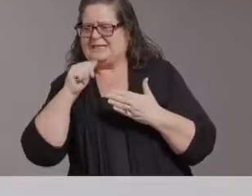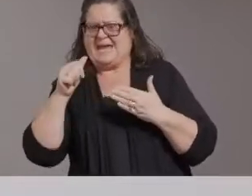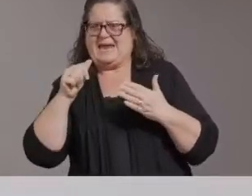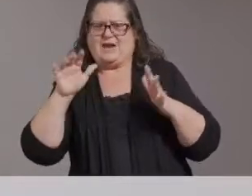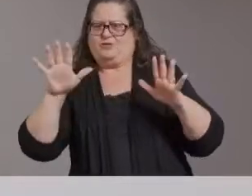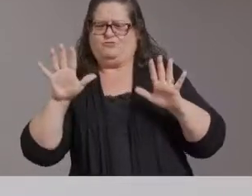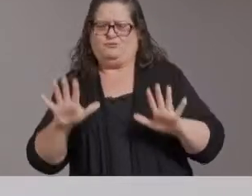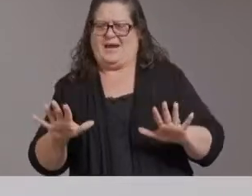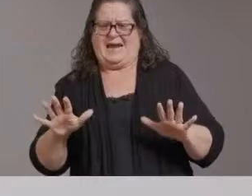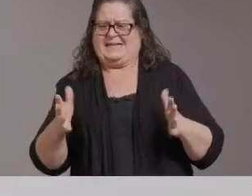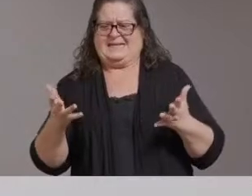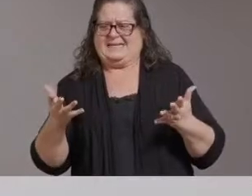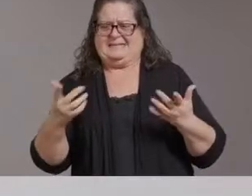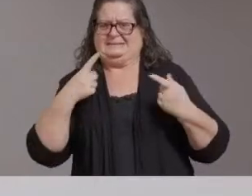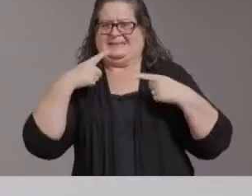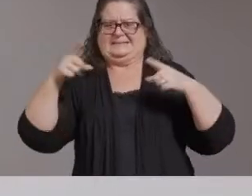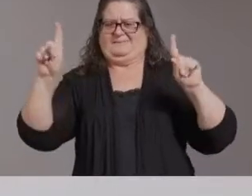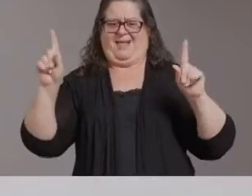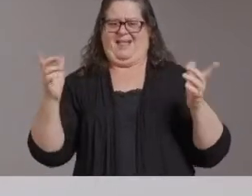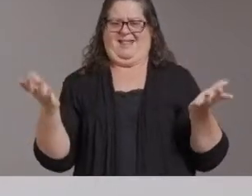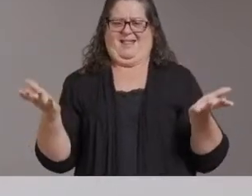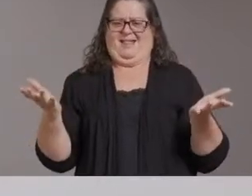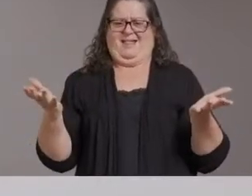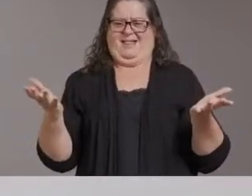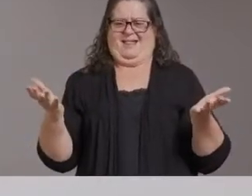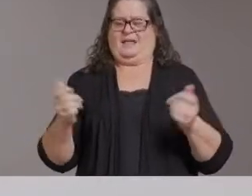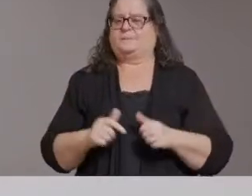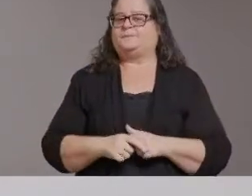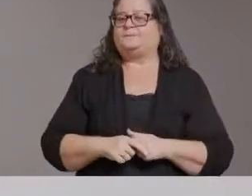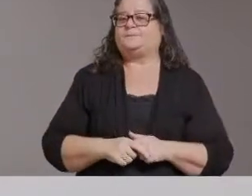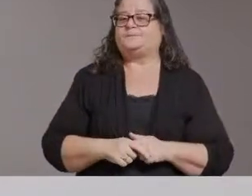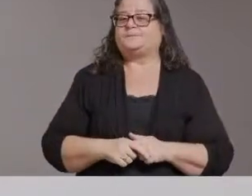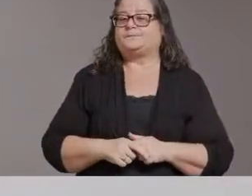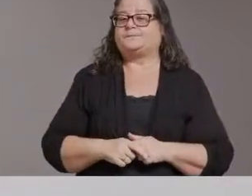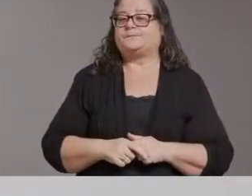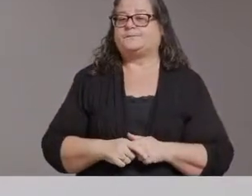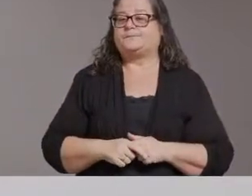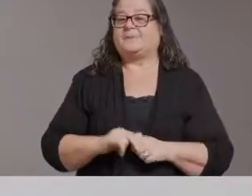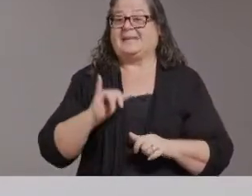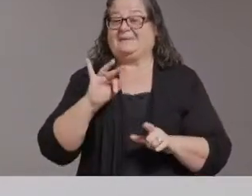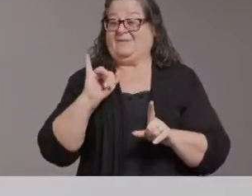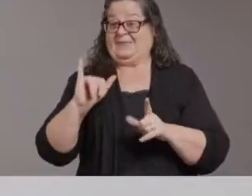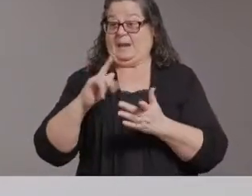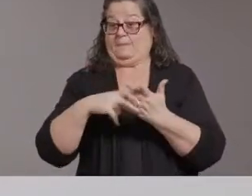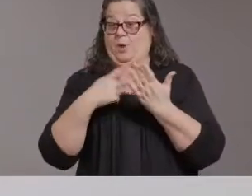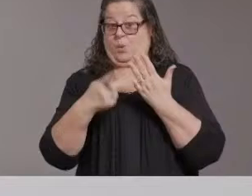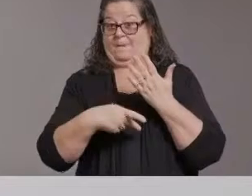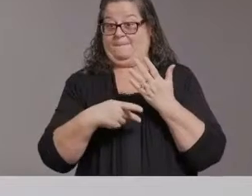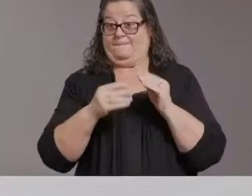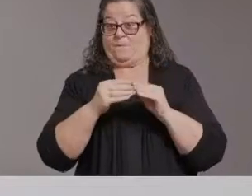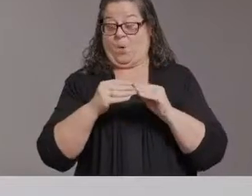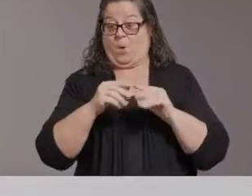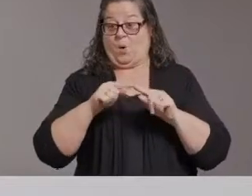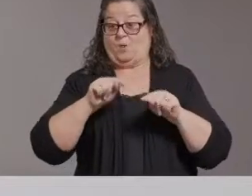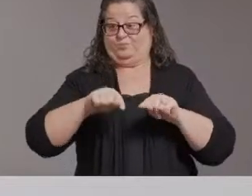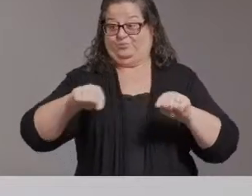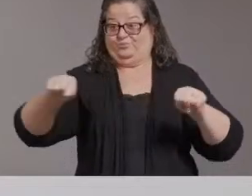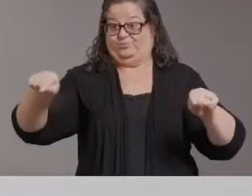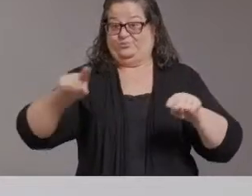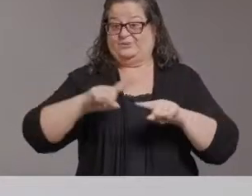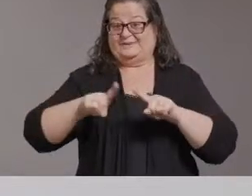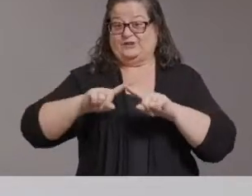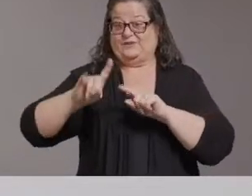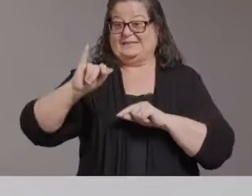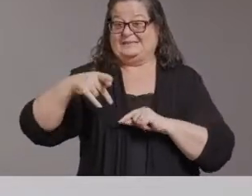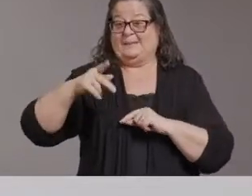And if there are going to be more partners withdraw this kind of effort, are we going to go through a